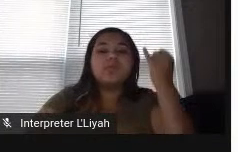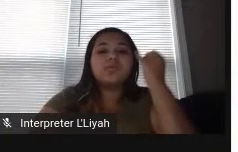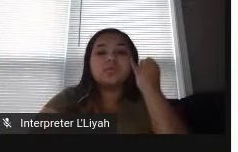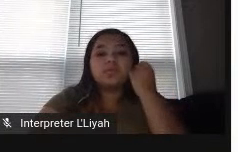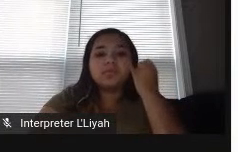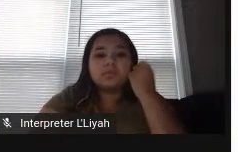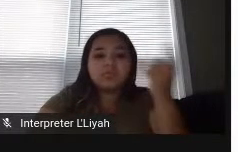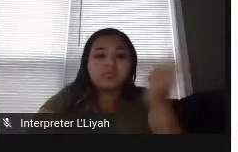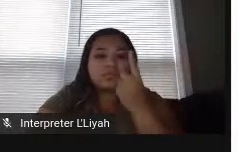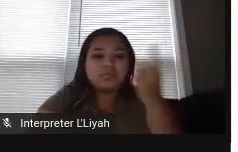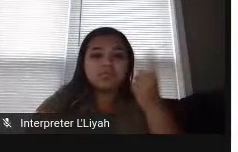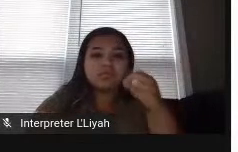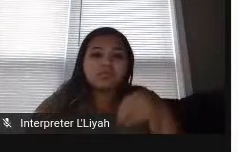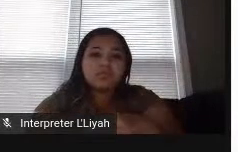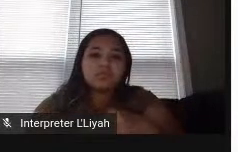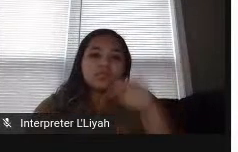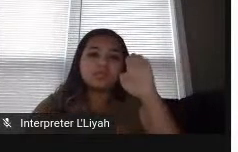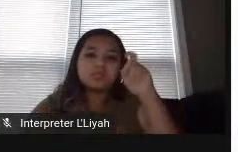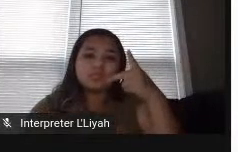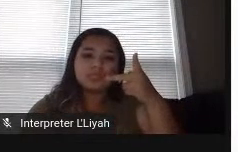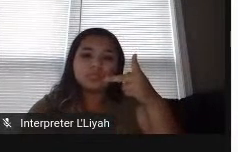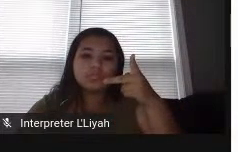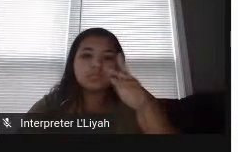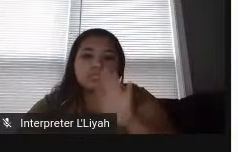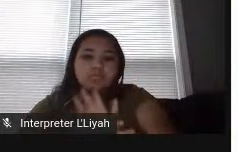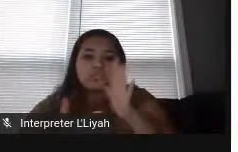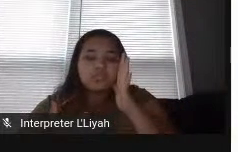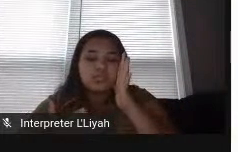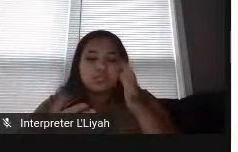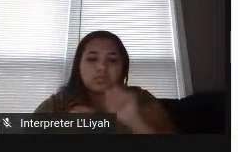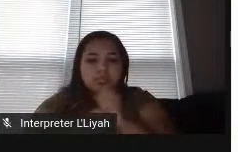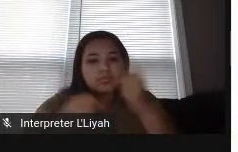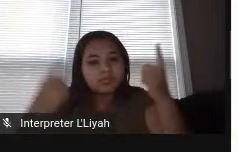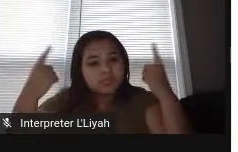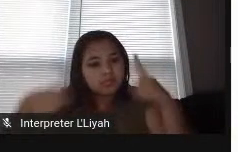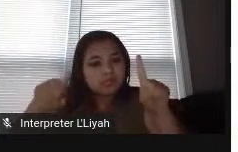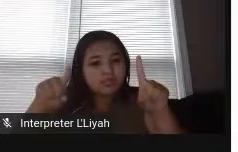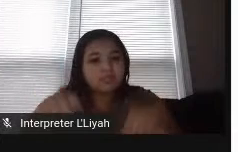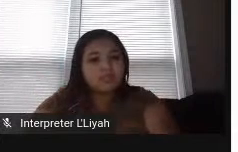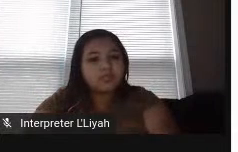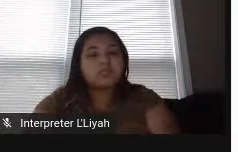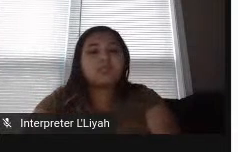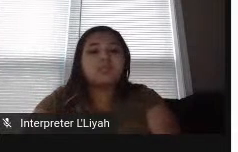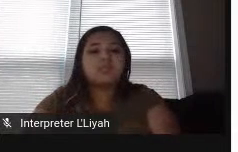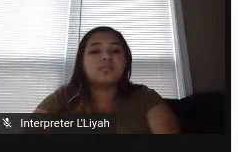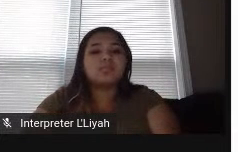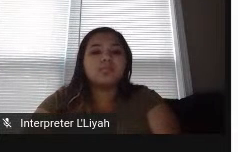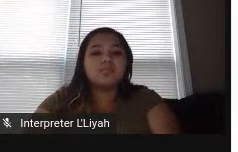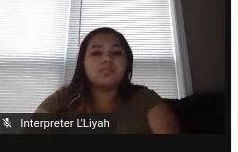if something is in the IEP, the school will make it happen.